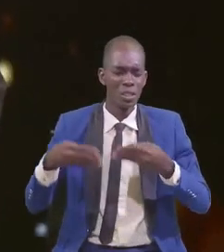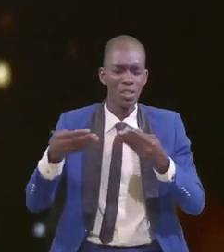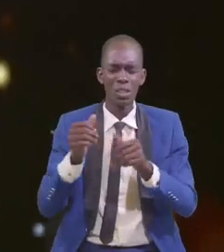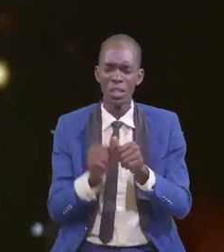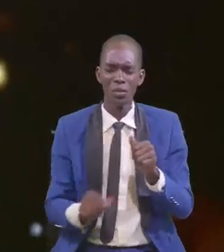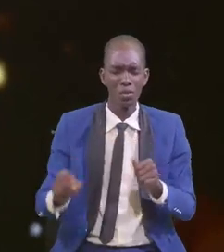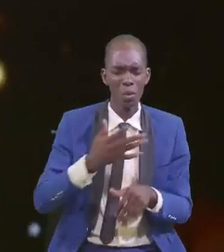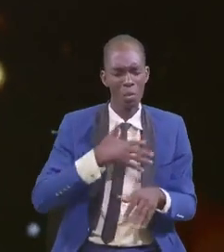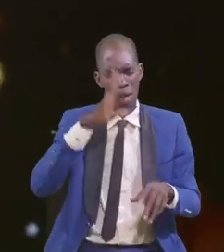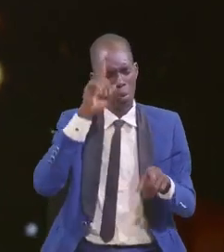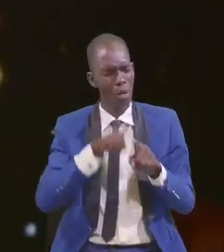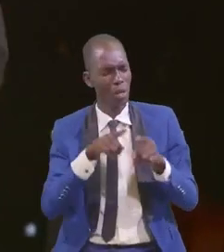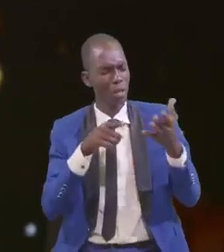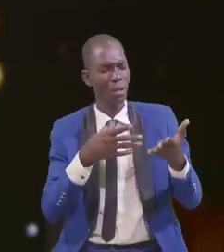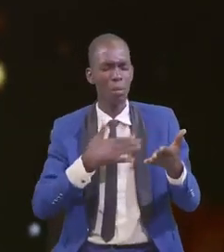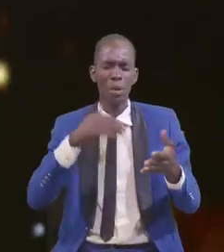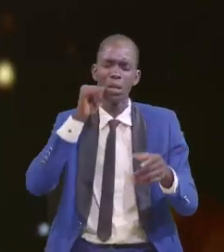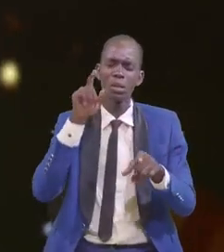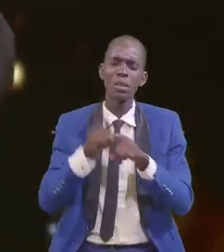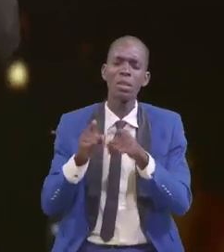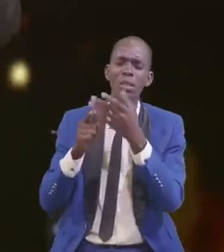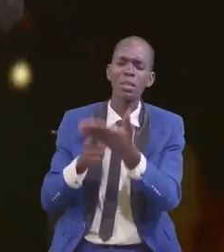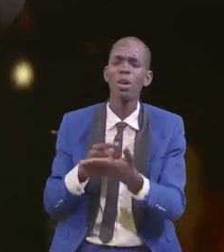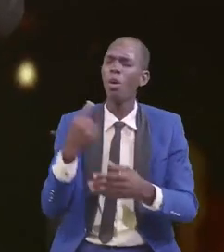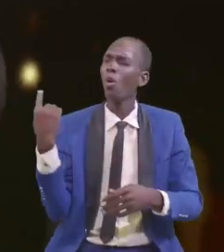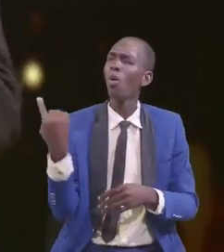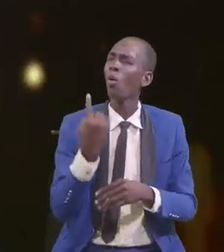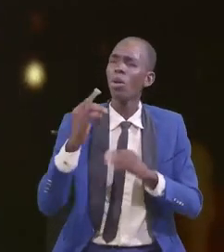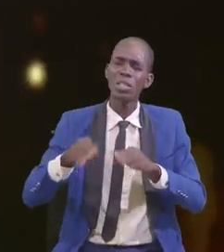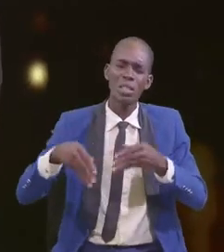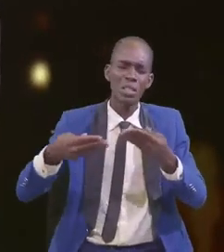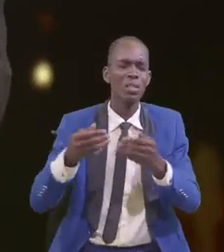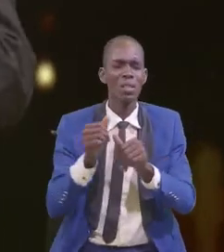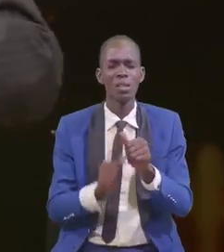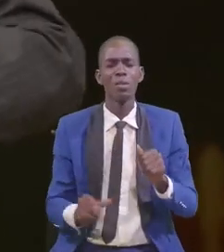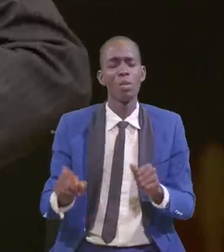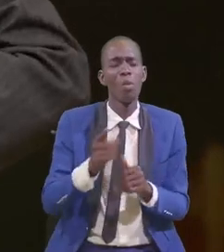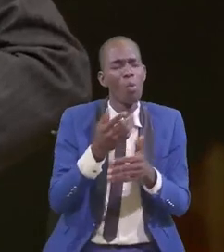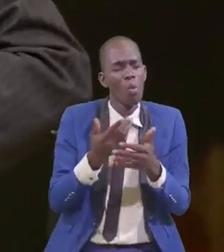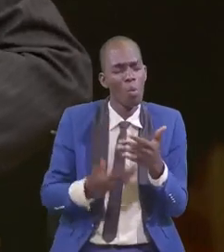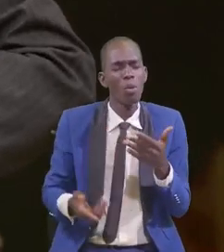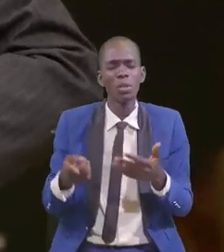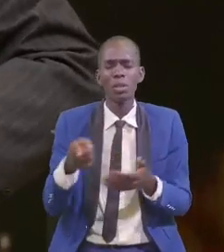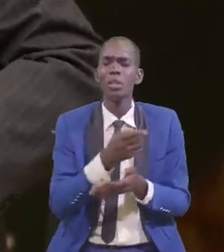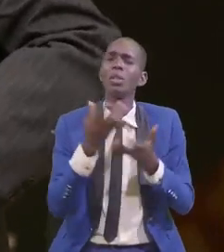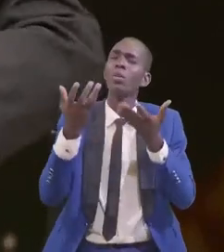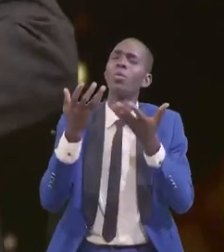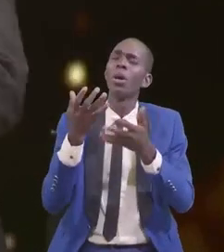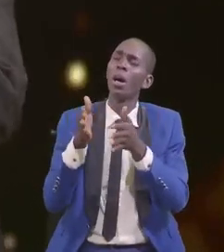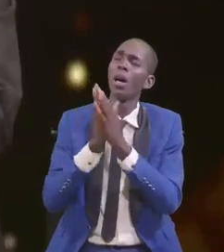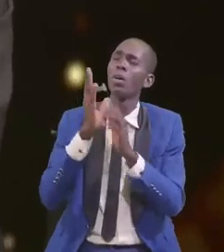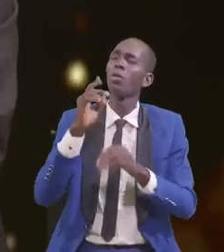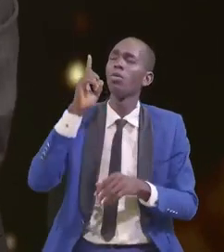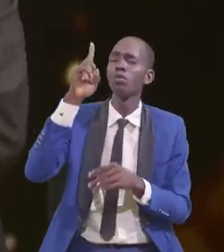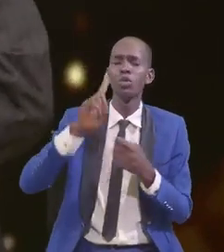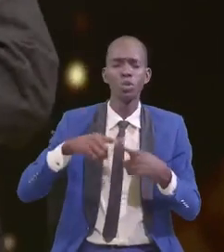everyone, my brother there, my sister there, always give everyone what they ask of you to